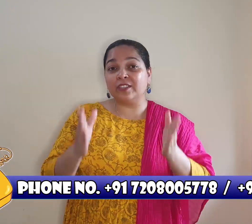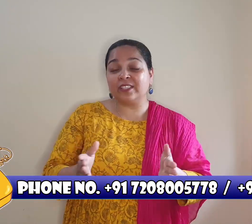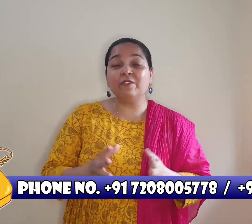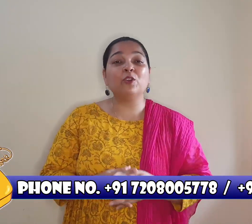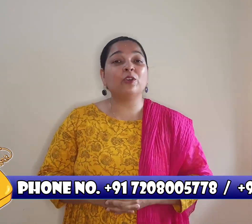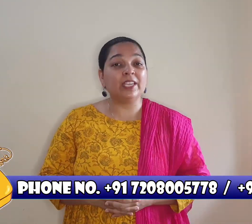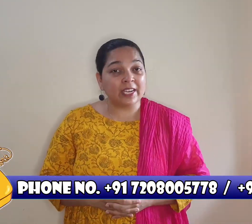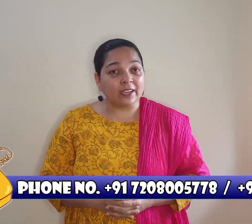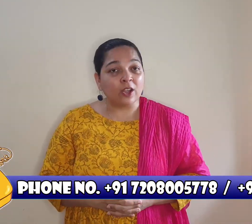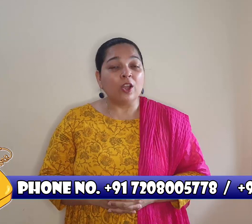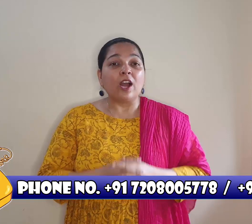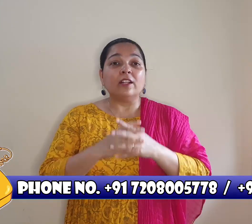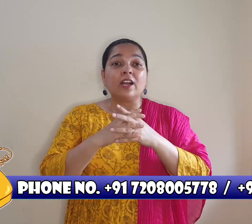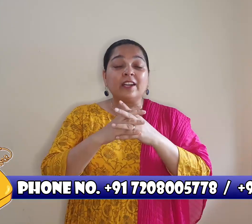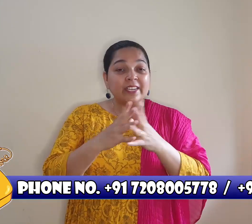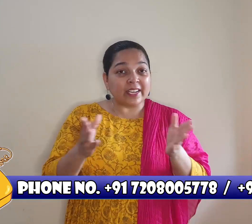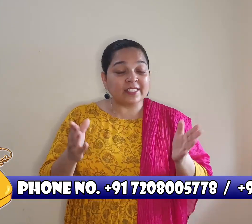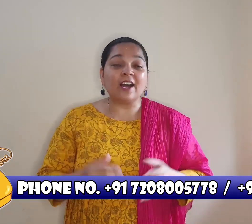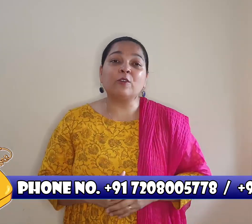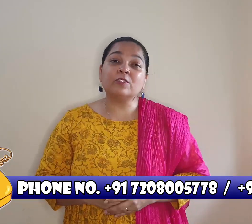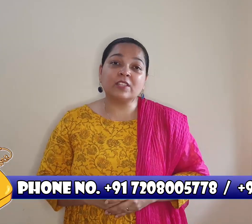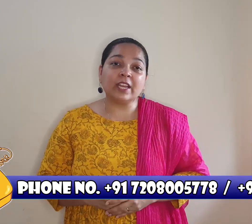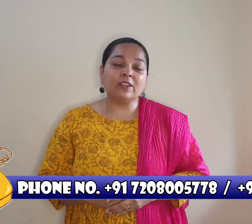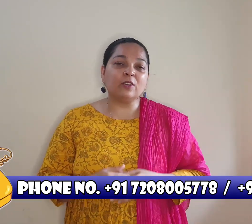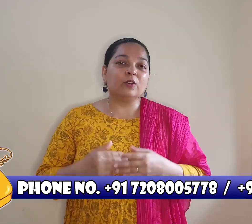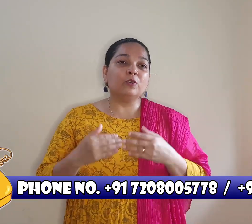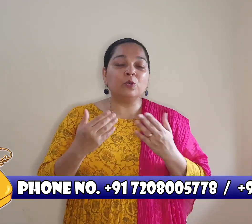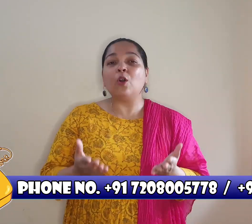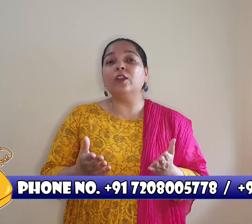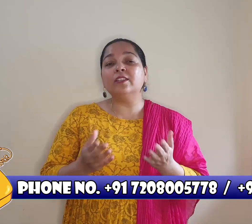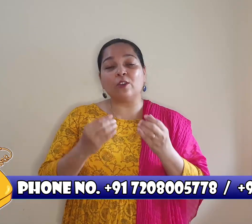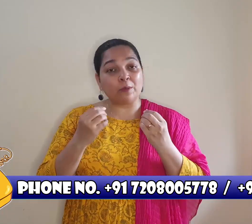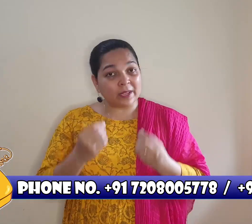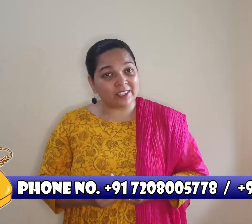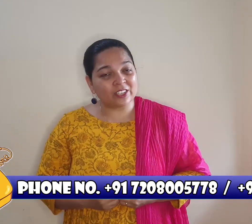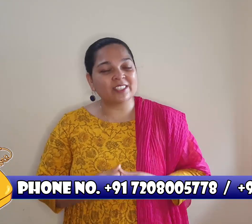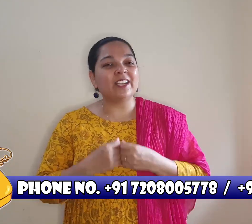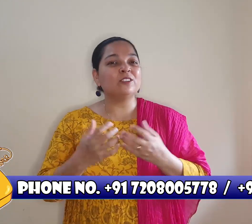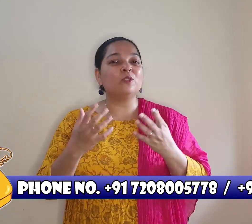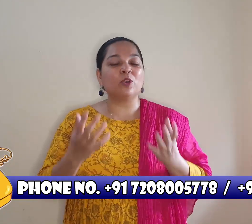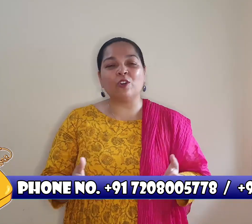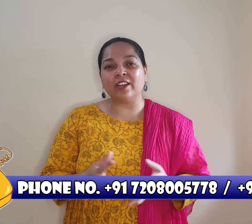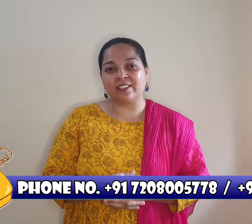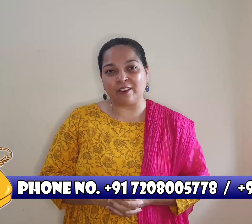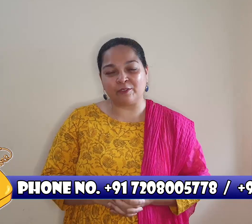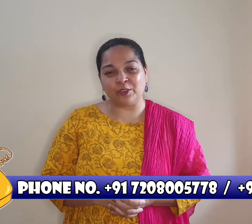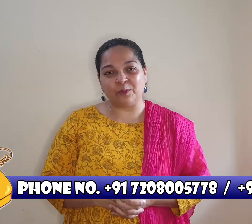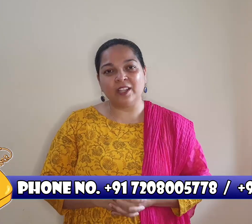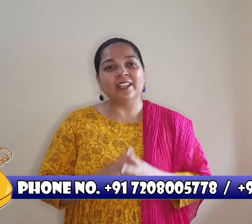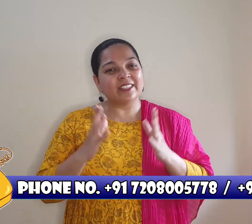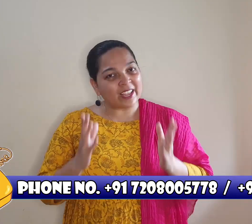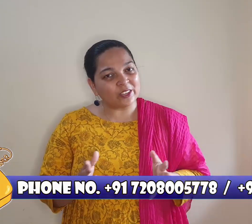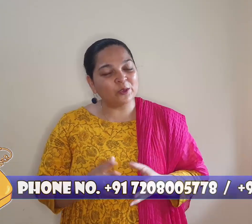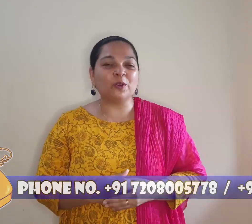that you have received your healing. Our details are on screen. Do call us or message us. Let us know what God has done for